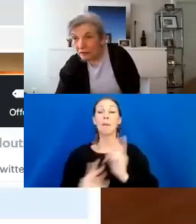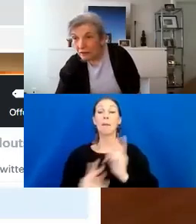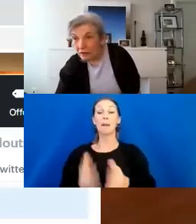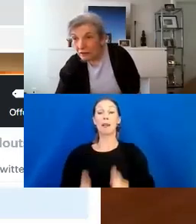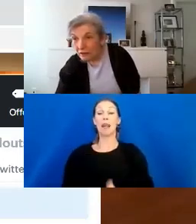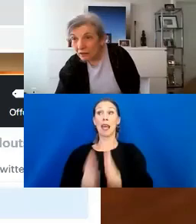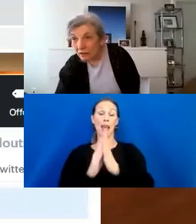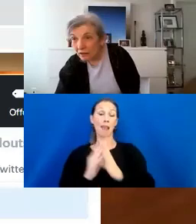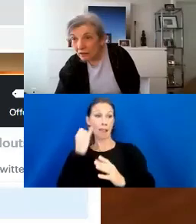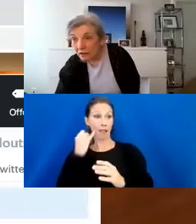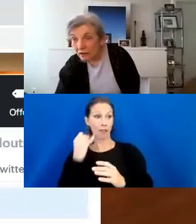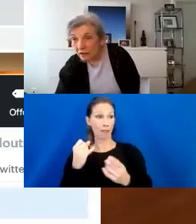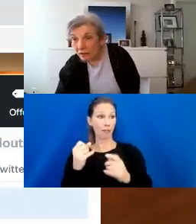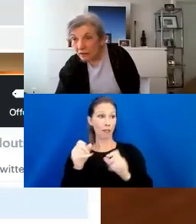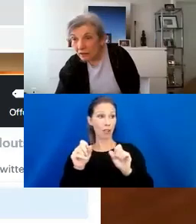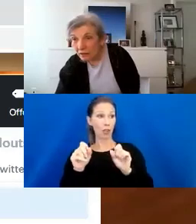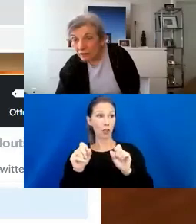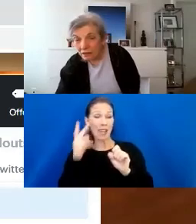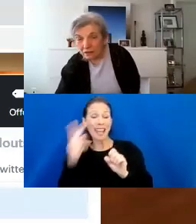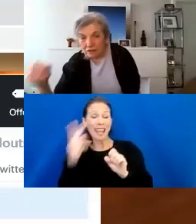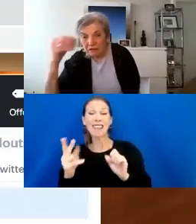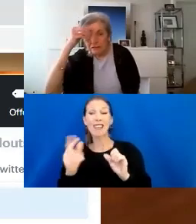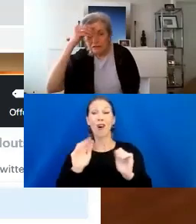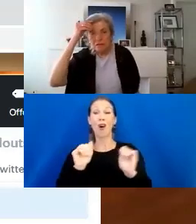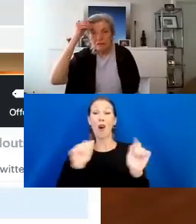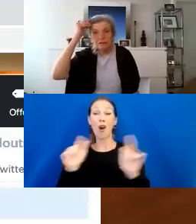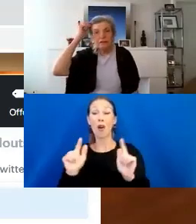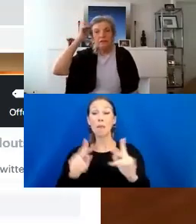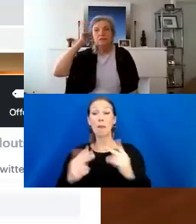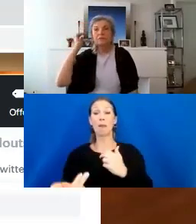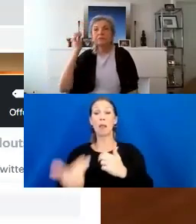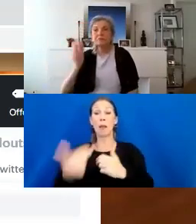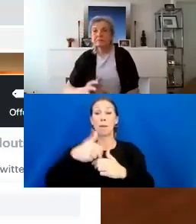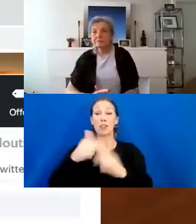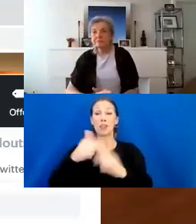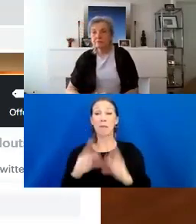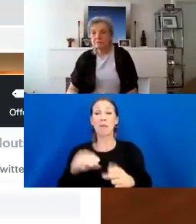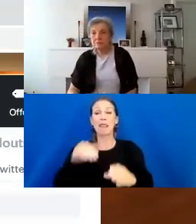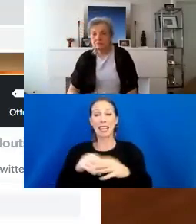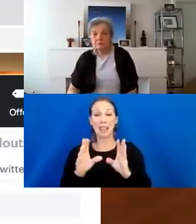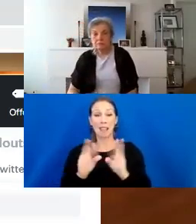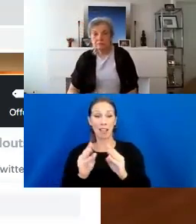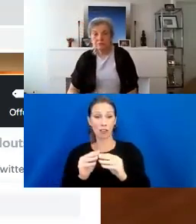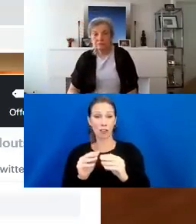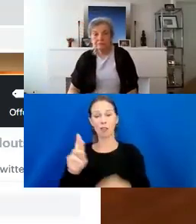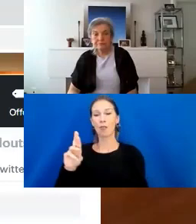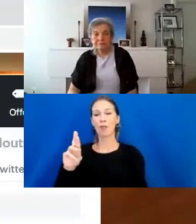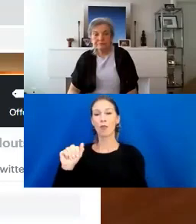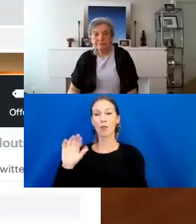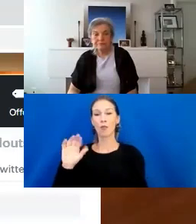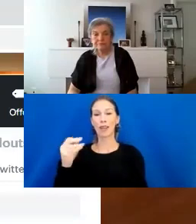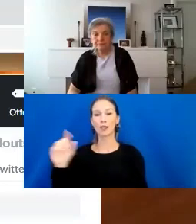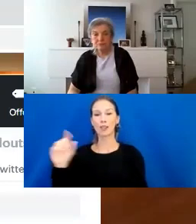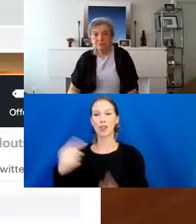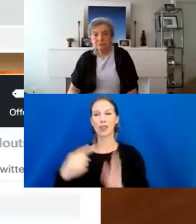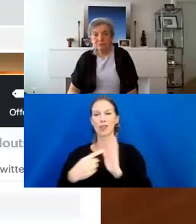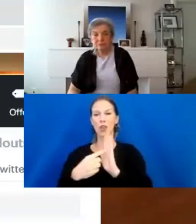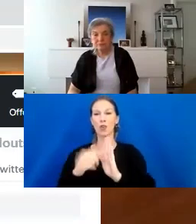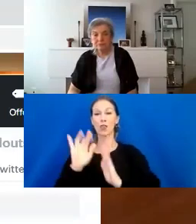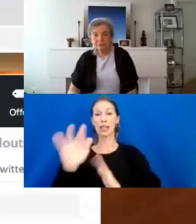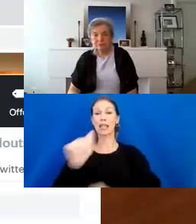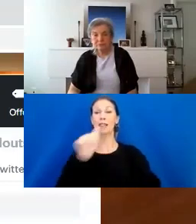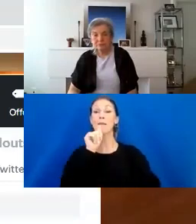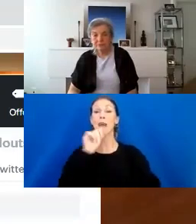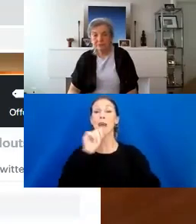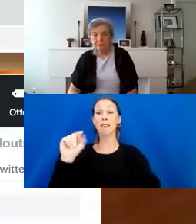of their session. So Rachel, would you be able to go back to the tab where you can see that? So she's clicking on this private tab. And as you can